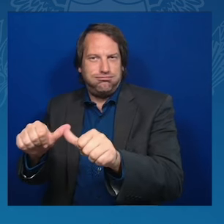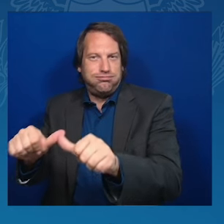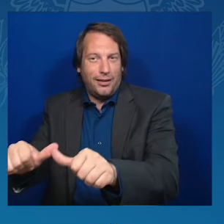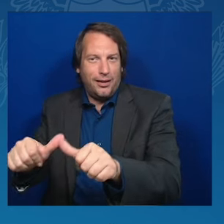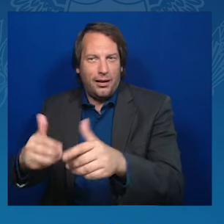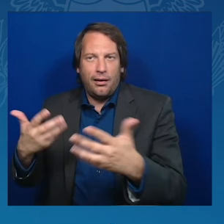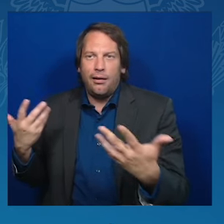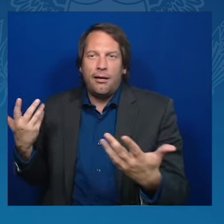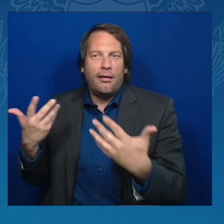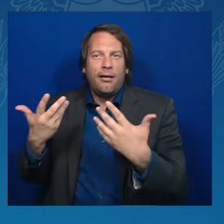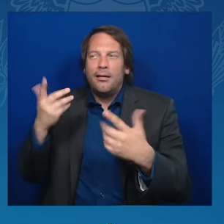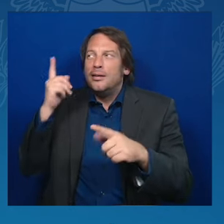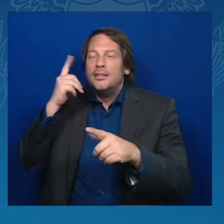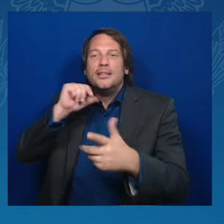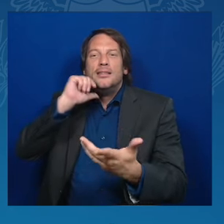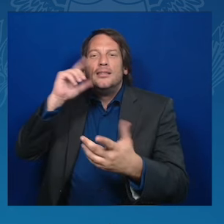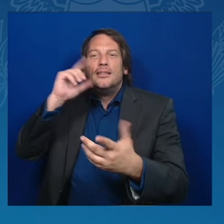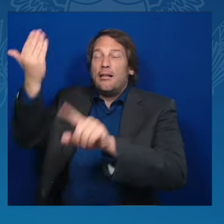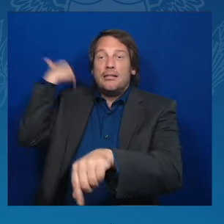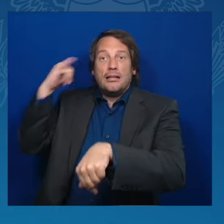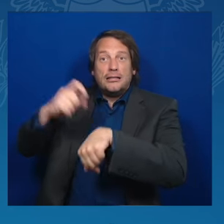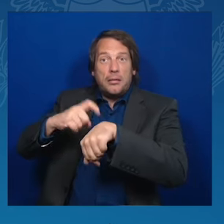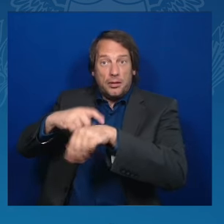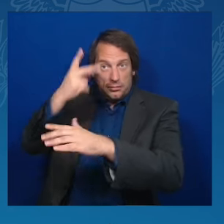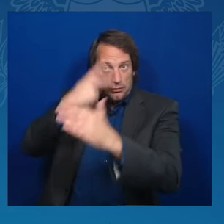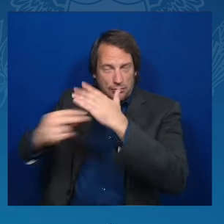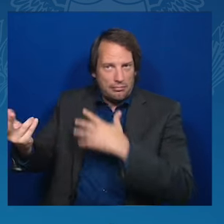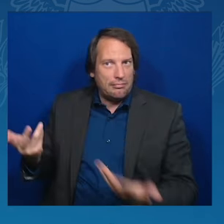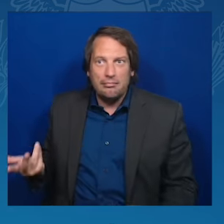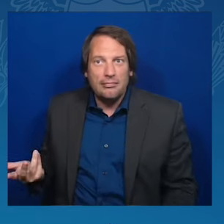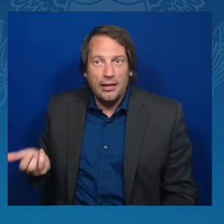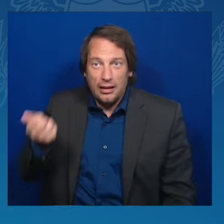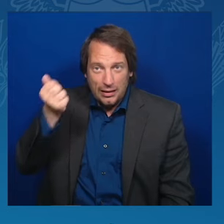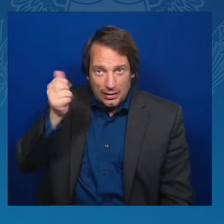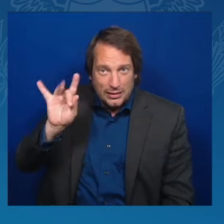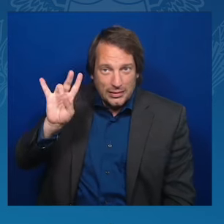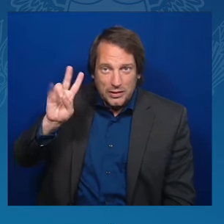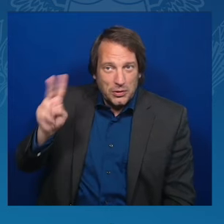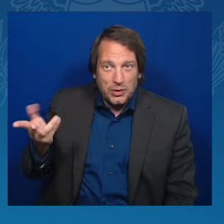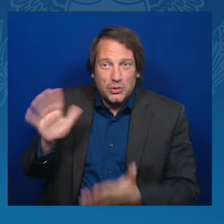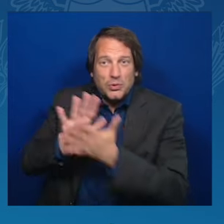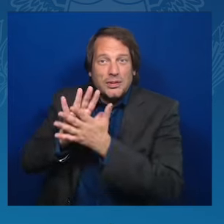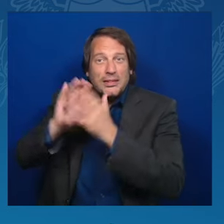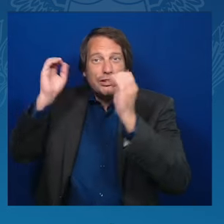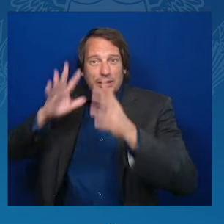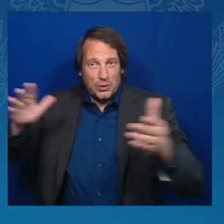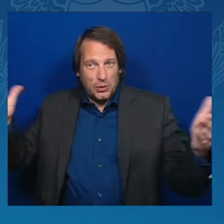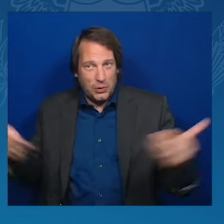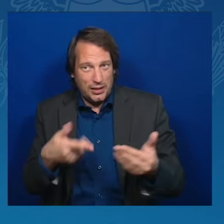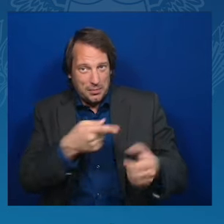taught at Kaisei Academy, the same high school where the Prime Minister would eventually play second base.